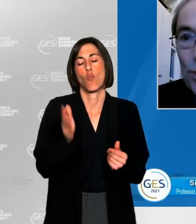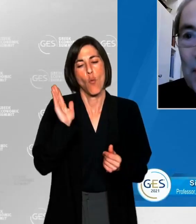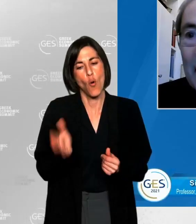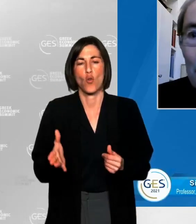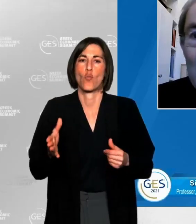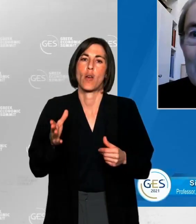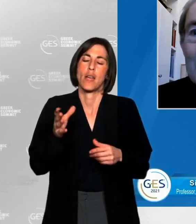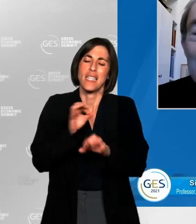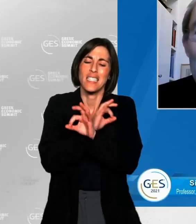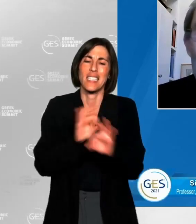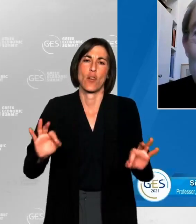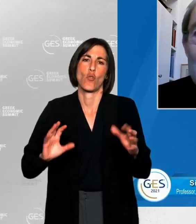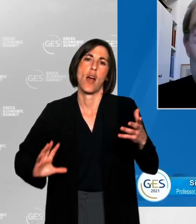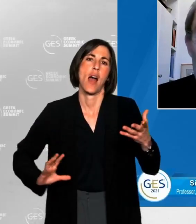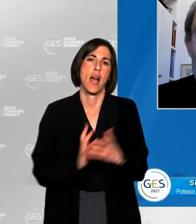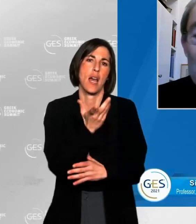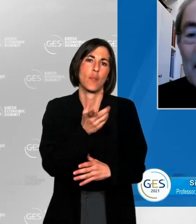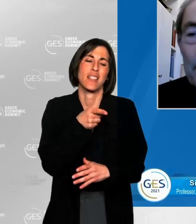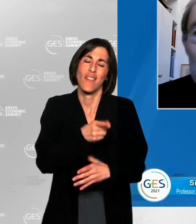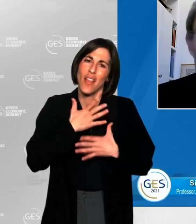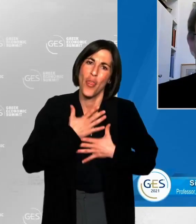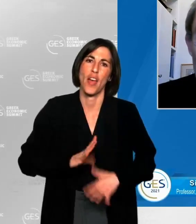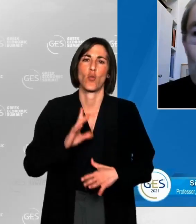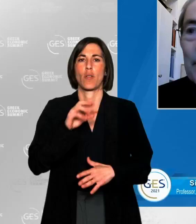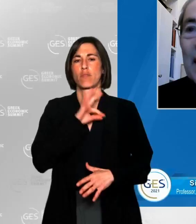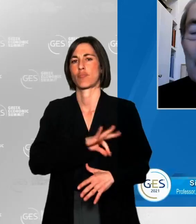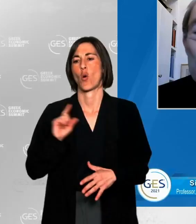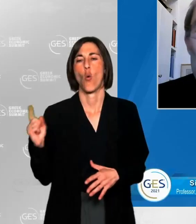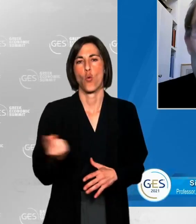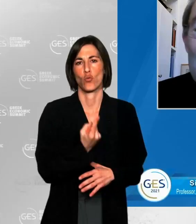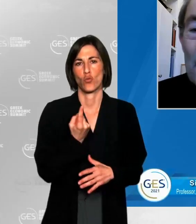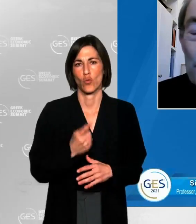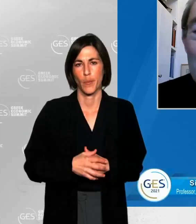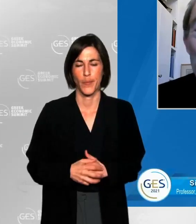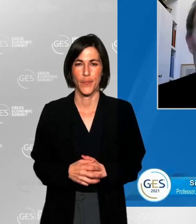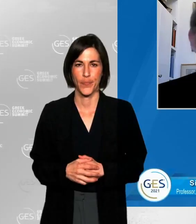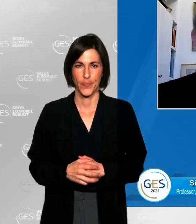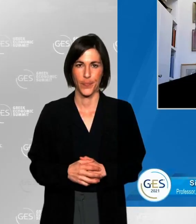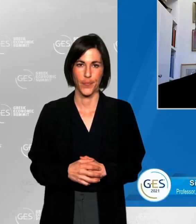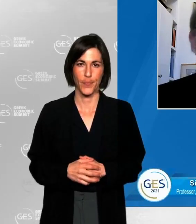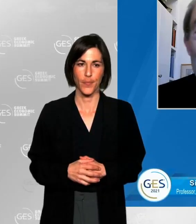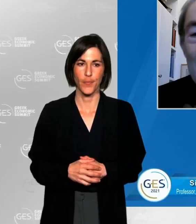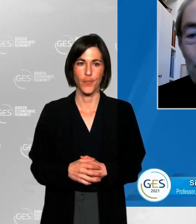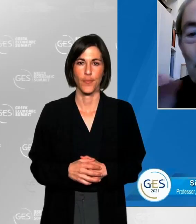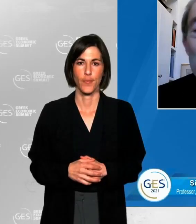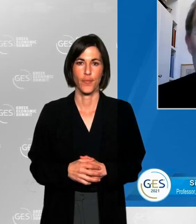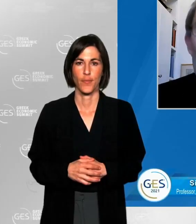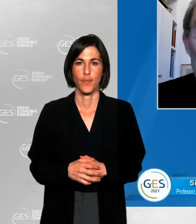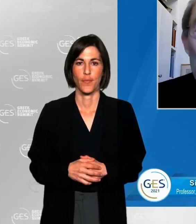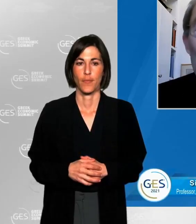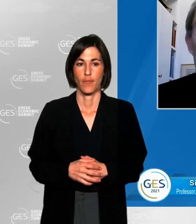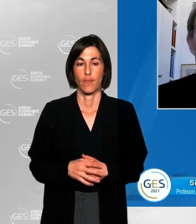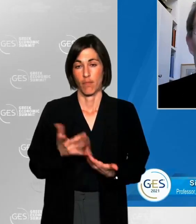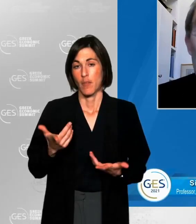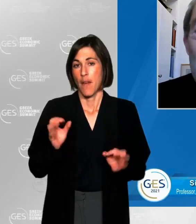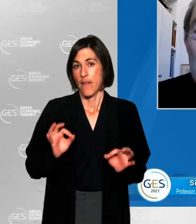predecessor used to say, you can't sit back and expect everyone from Athena. You have to move your hand as well, and that's what I